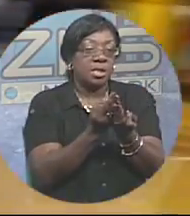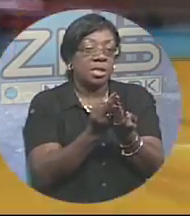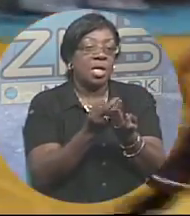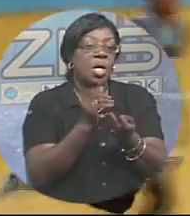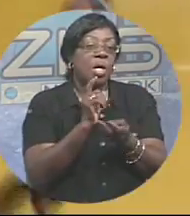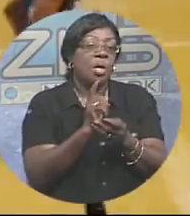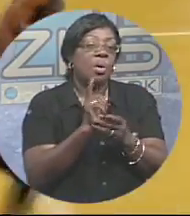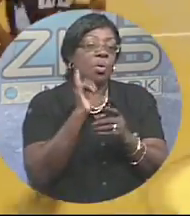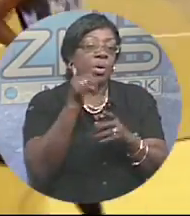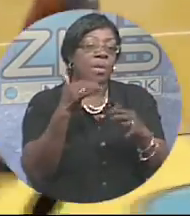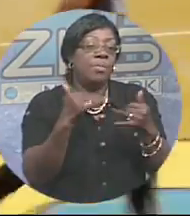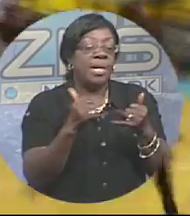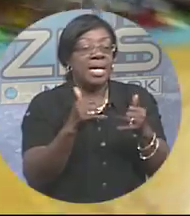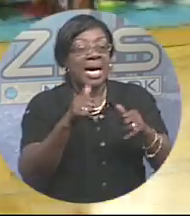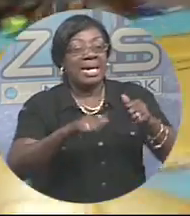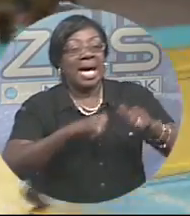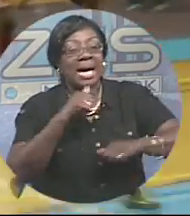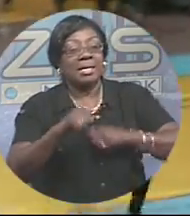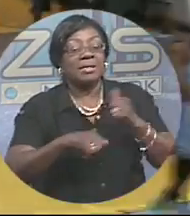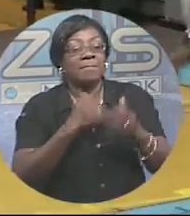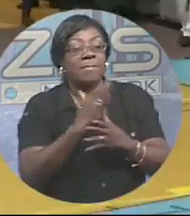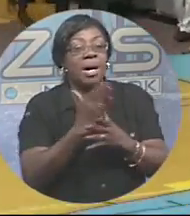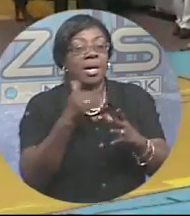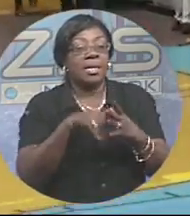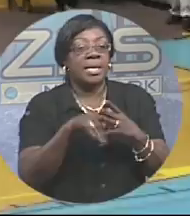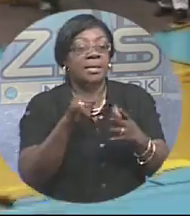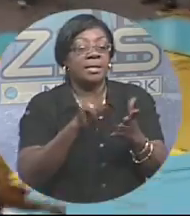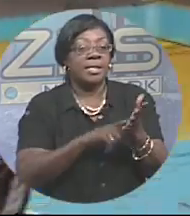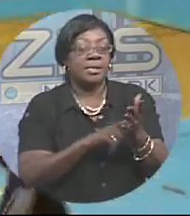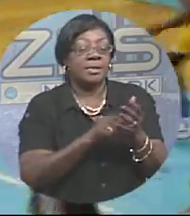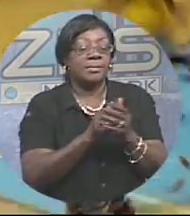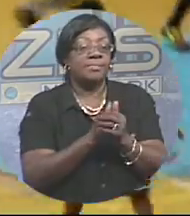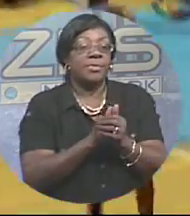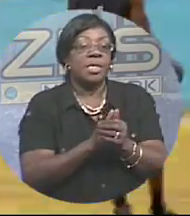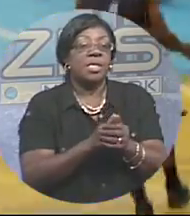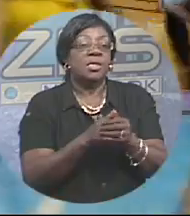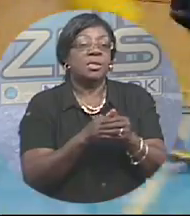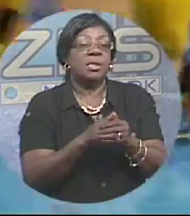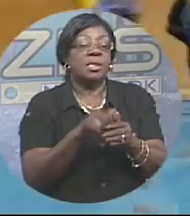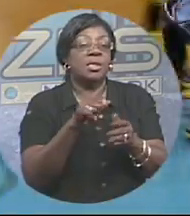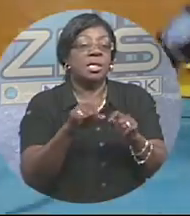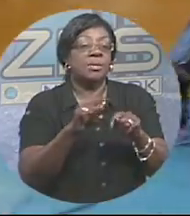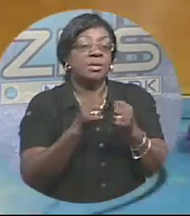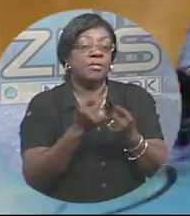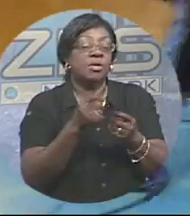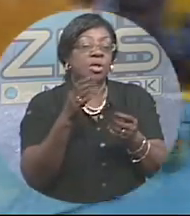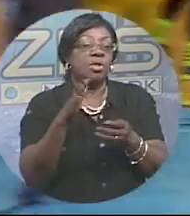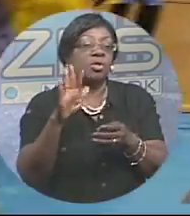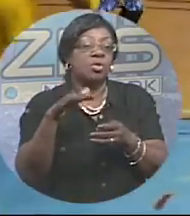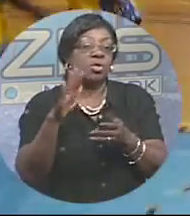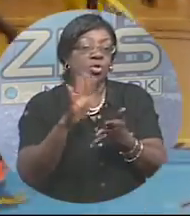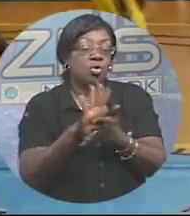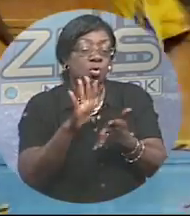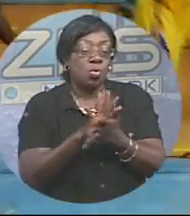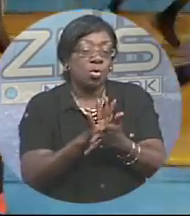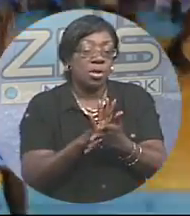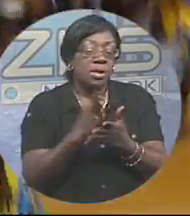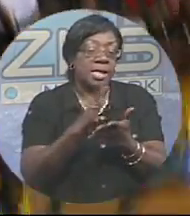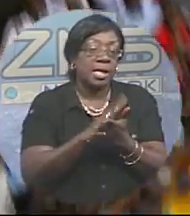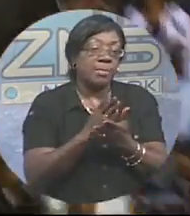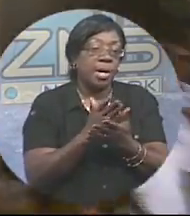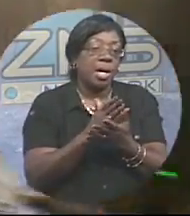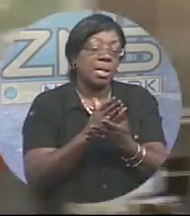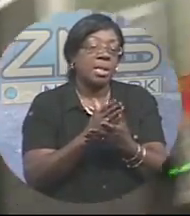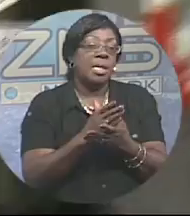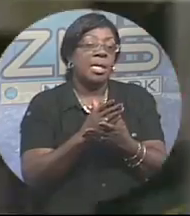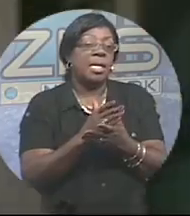will play an active role in this, and so it'll be a nonpartisan event in terms of the schools running it. It'll be an association similar to